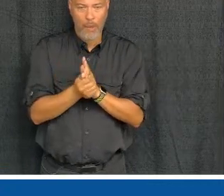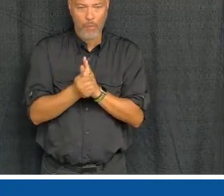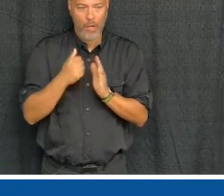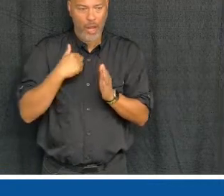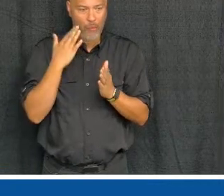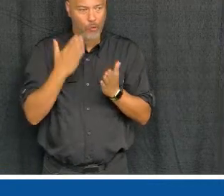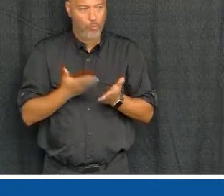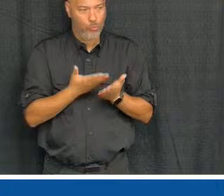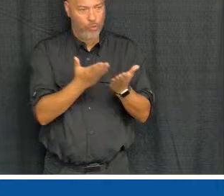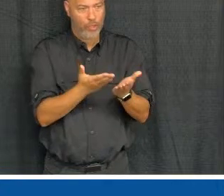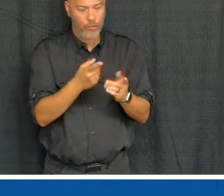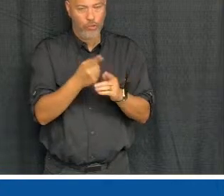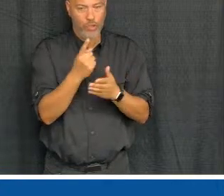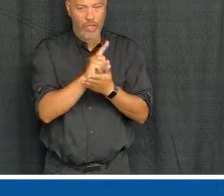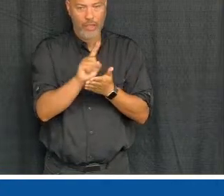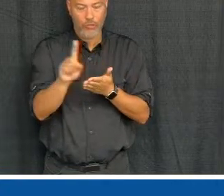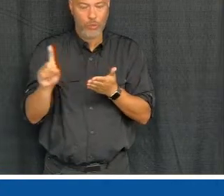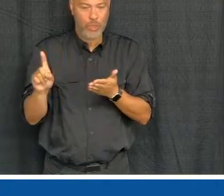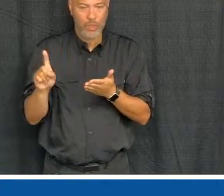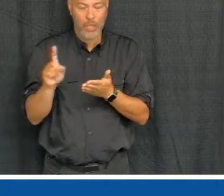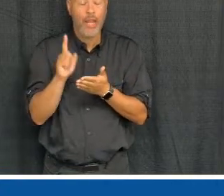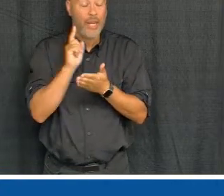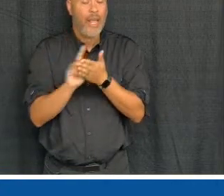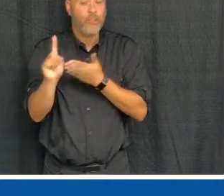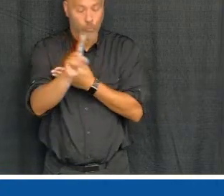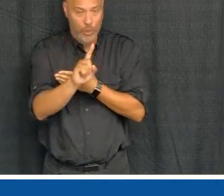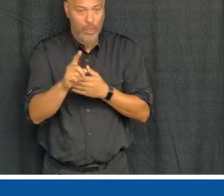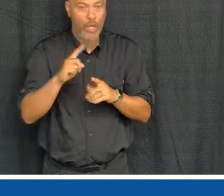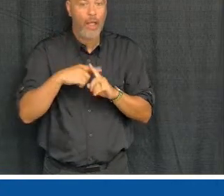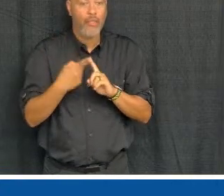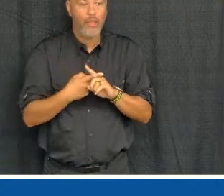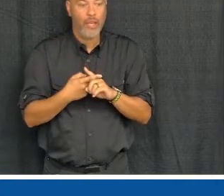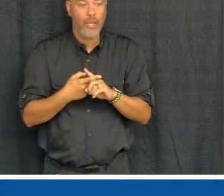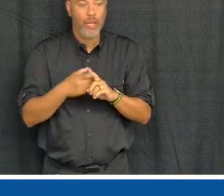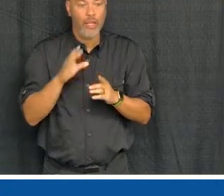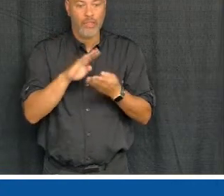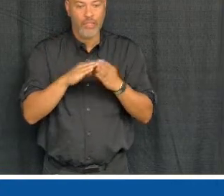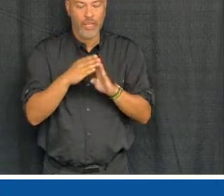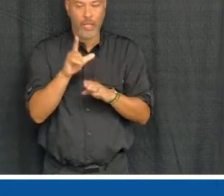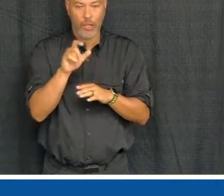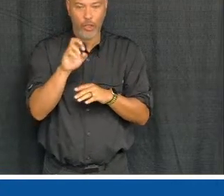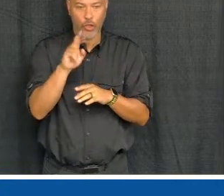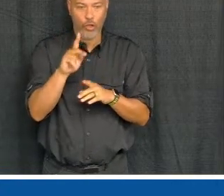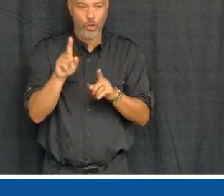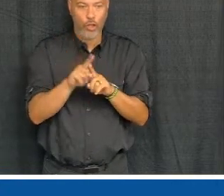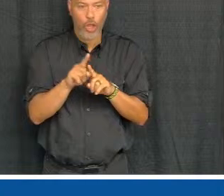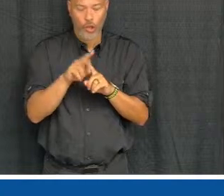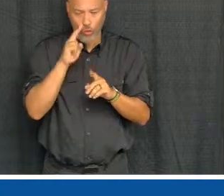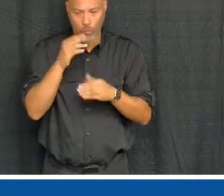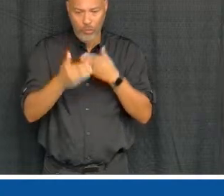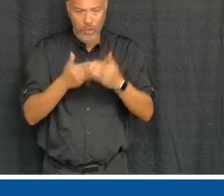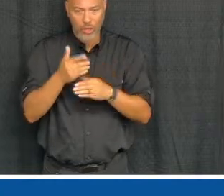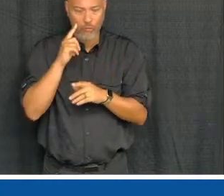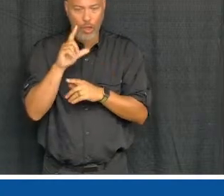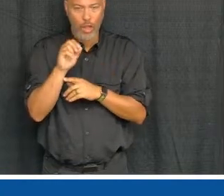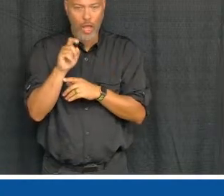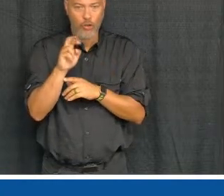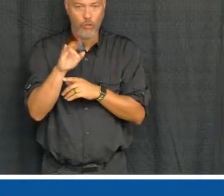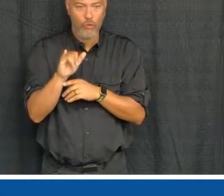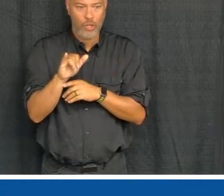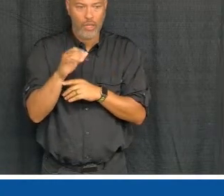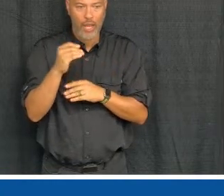to you all next week. And then also the city clerk looked at the procedures for the lottery and